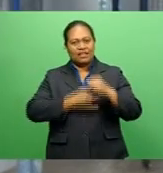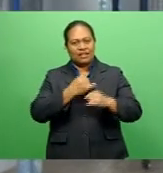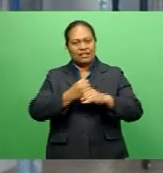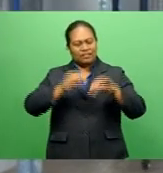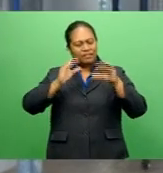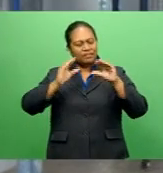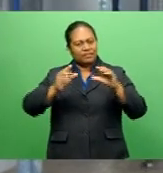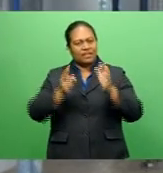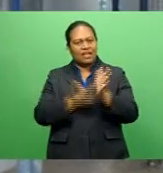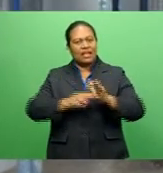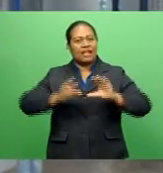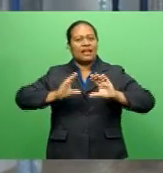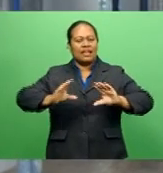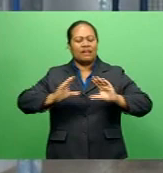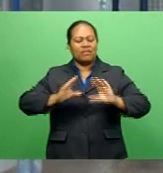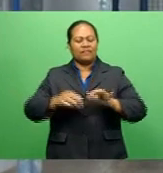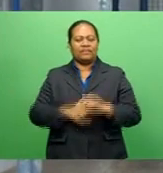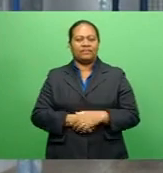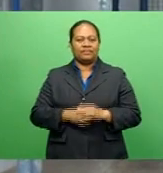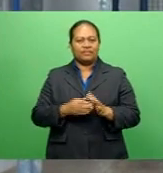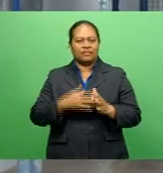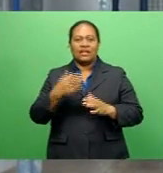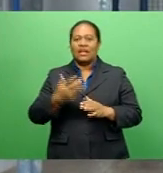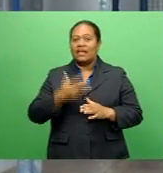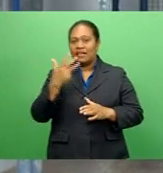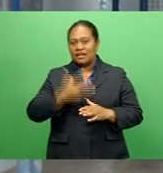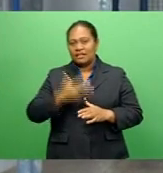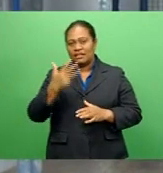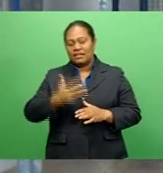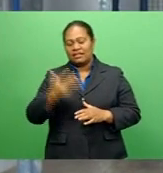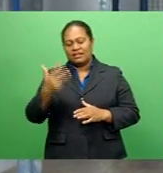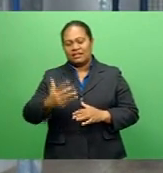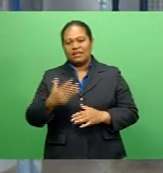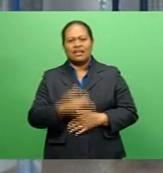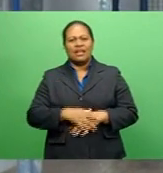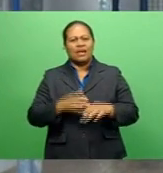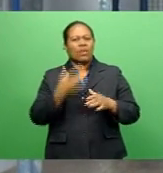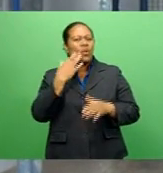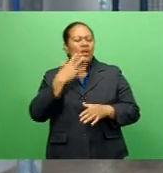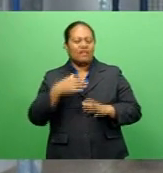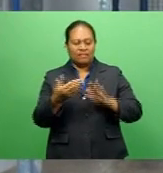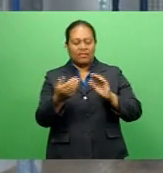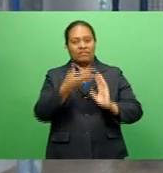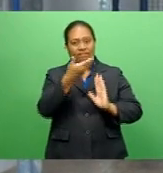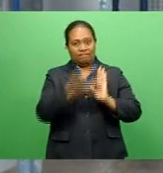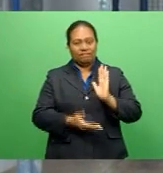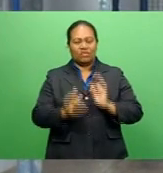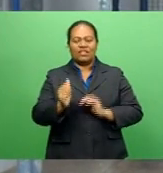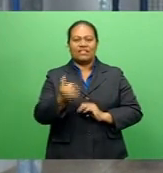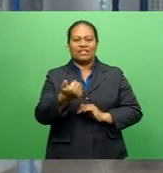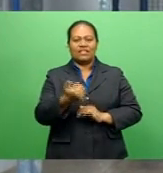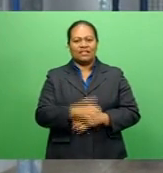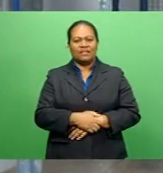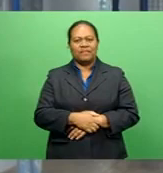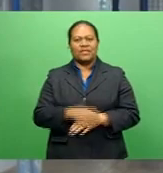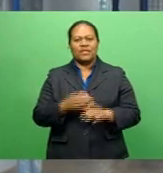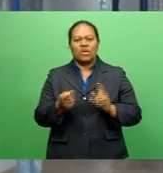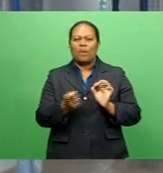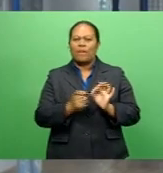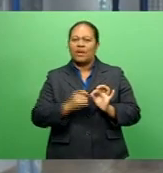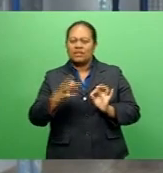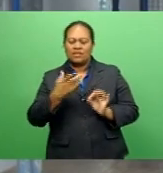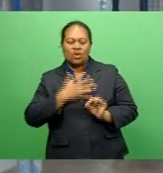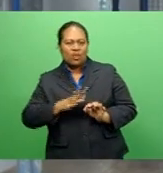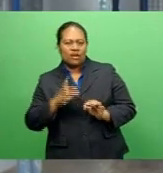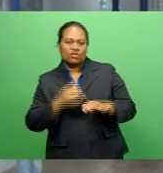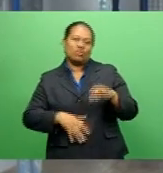Netball Federation, the best since 1999 when they were in 6th place on the standings. Brazil wants Fiji back